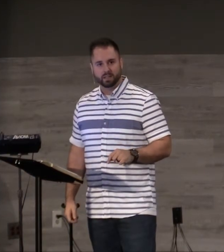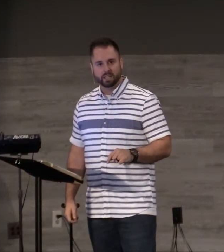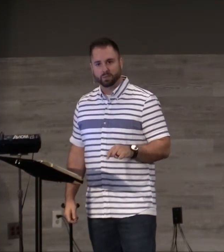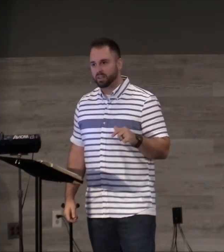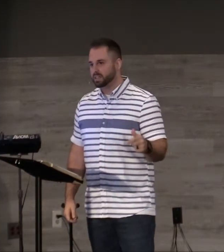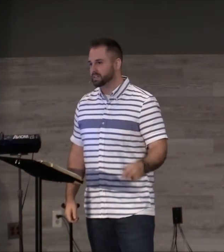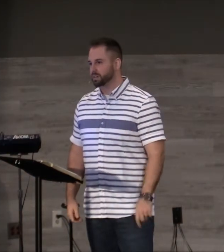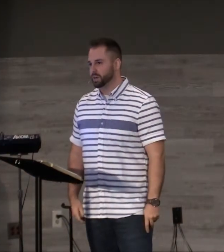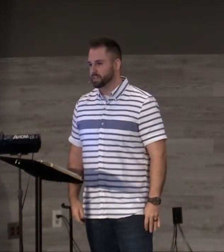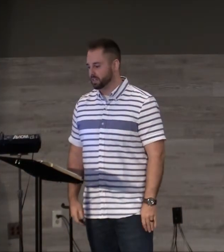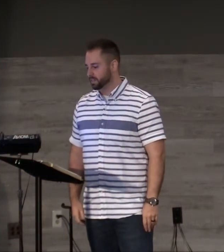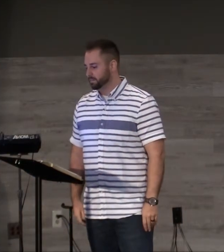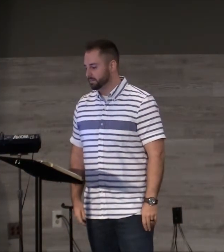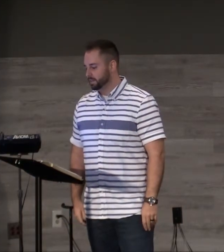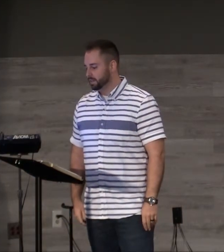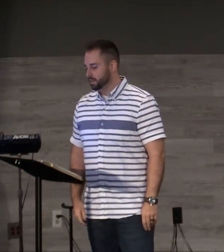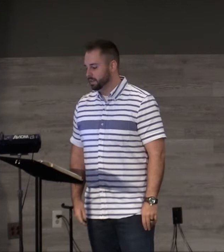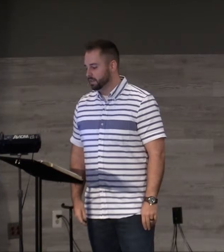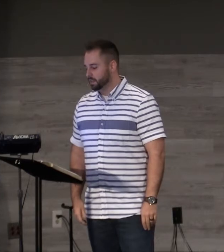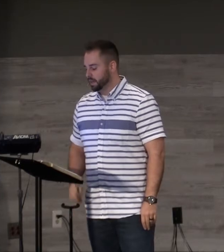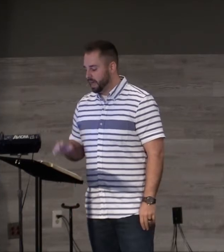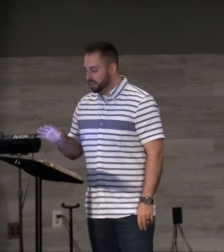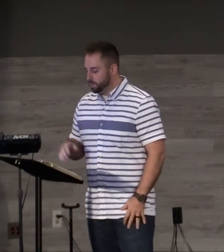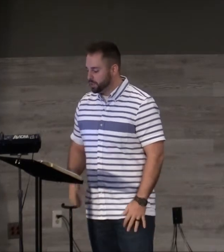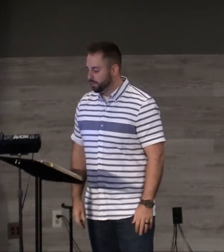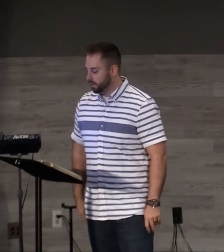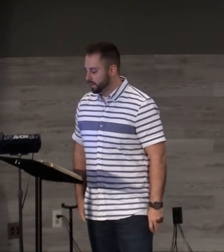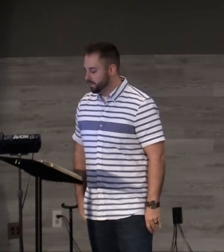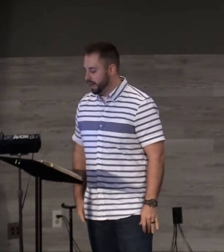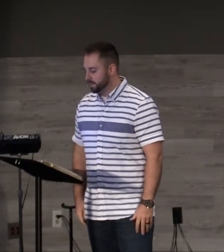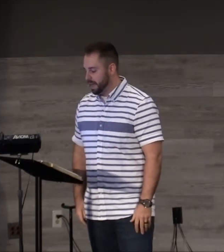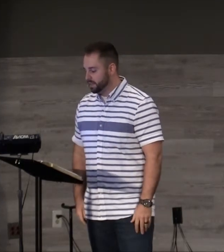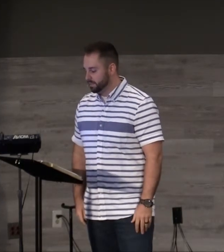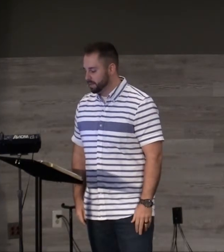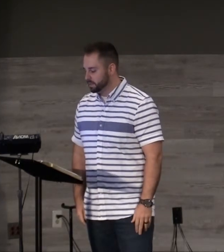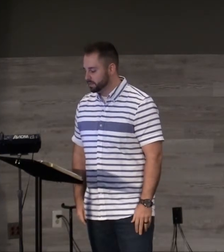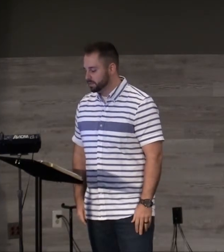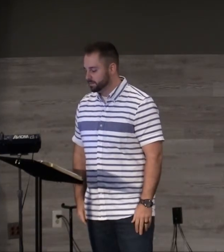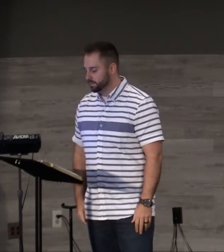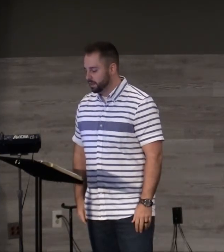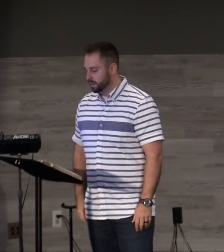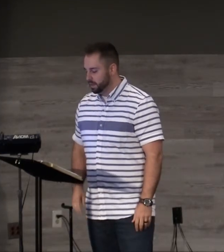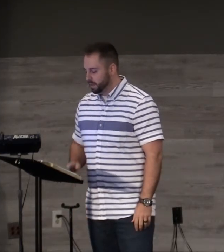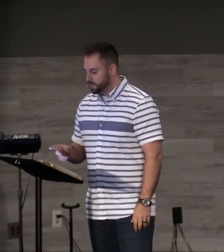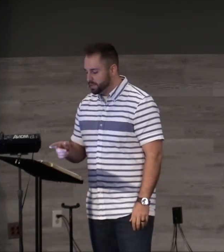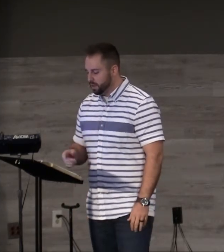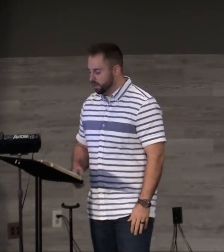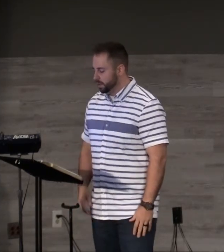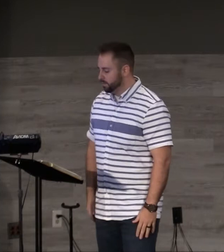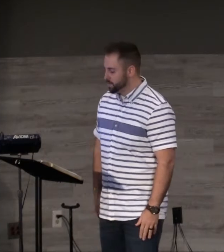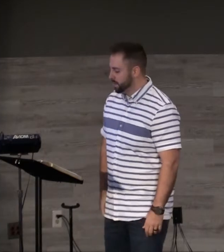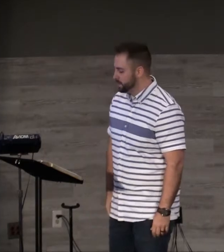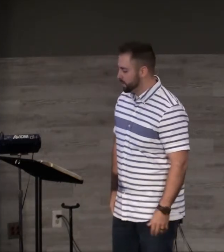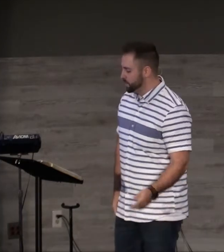obedience, it's reflected in celebration. I think that we should follow Levi in the path of repentance. As we